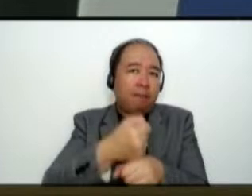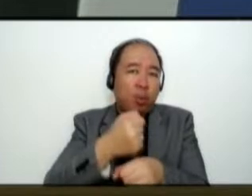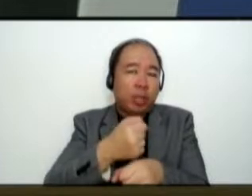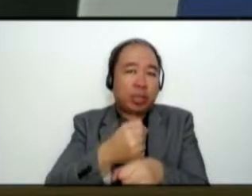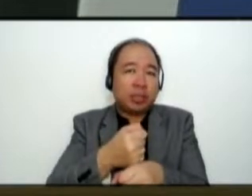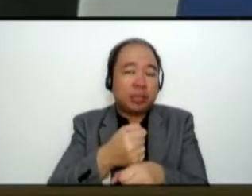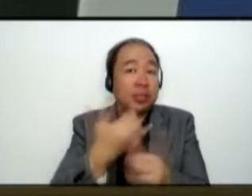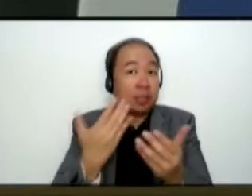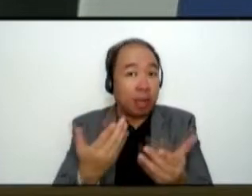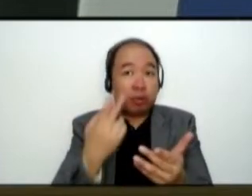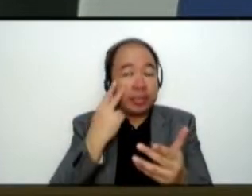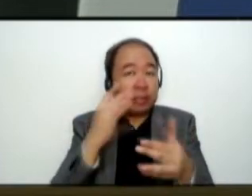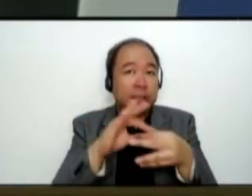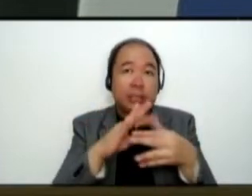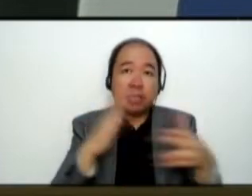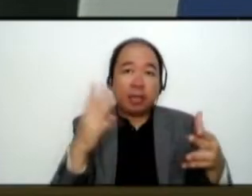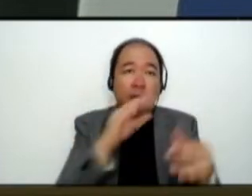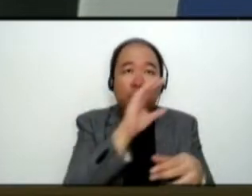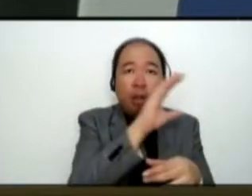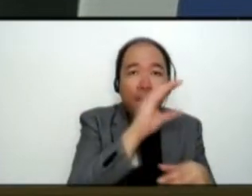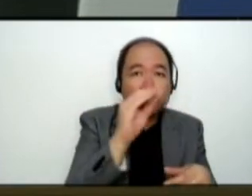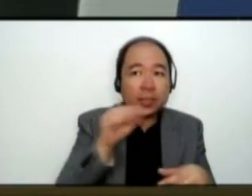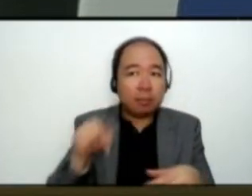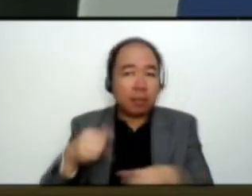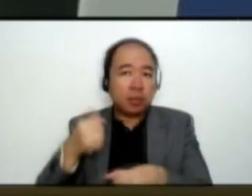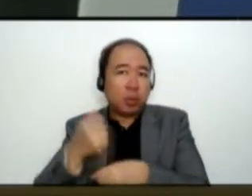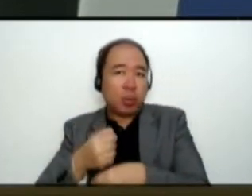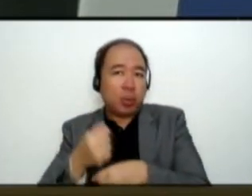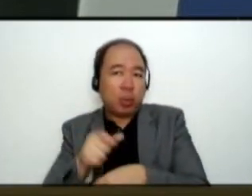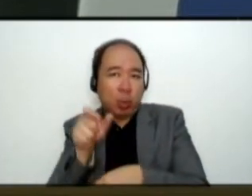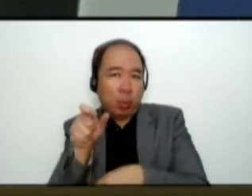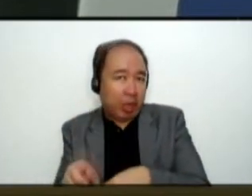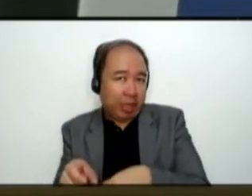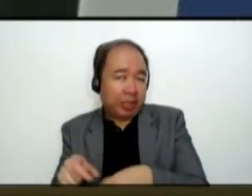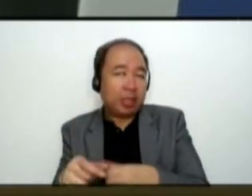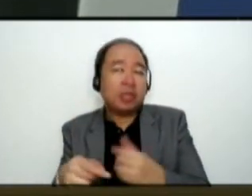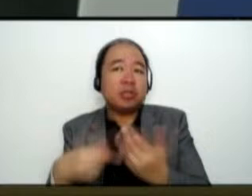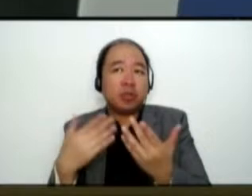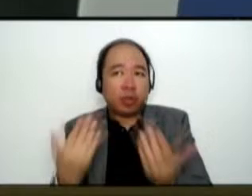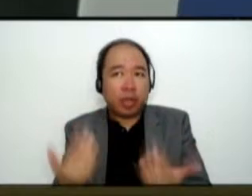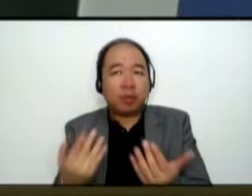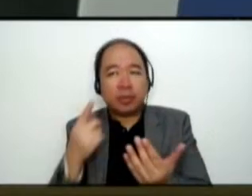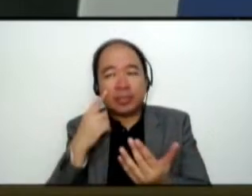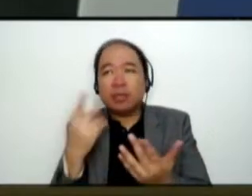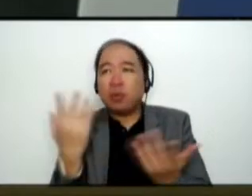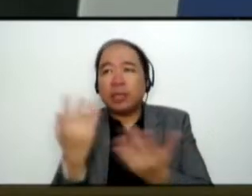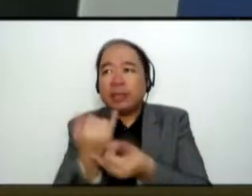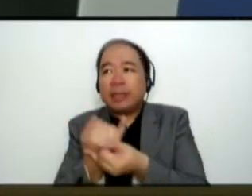relationships and gig economy workers in particular getting independent